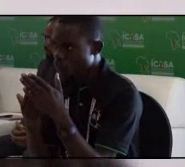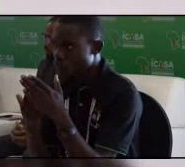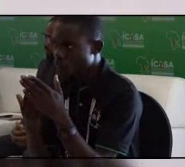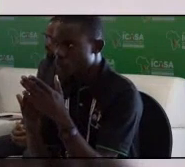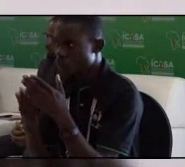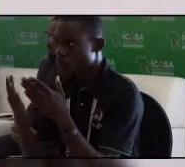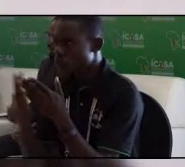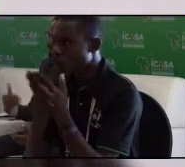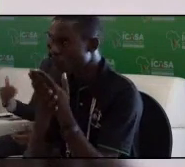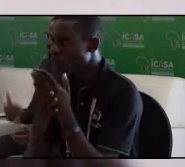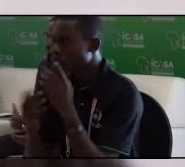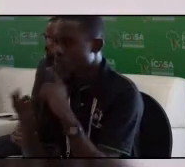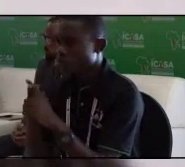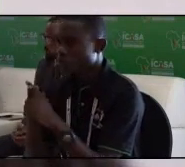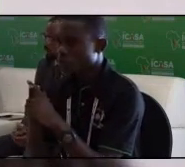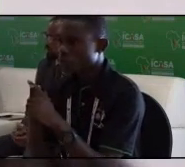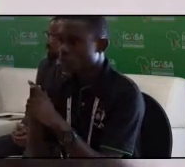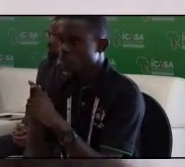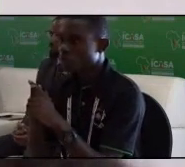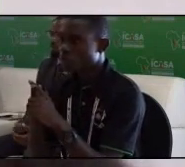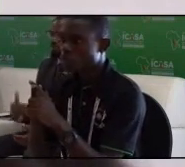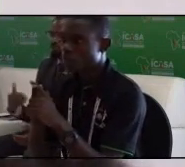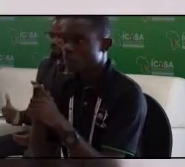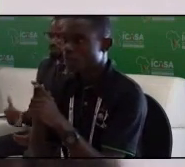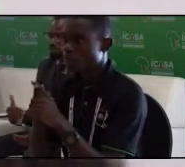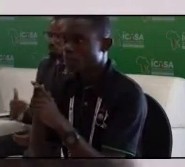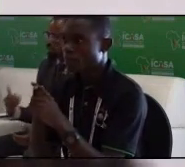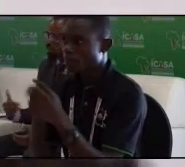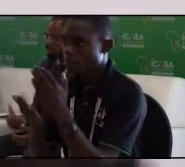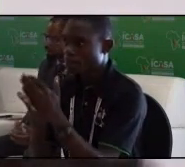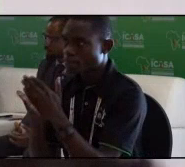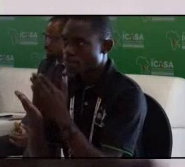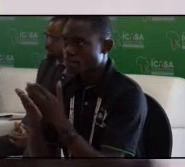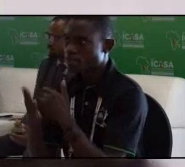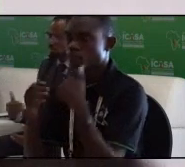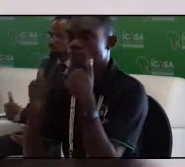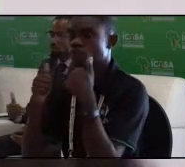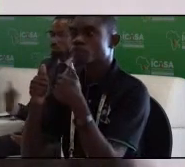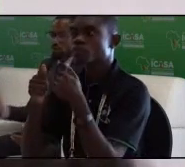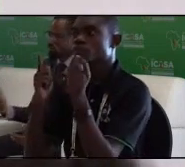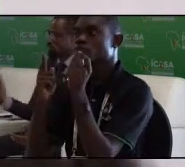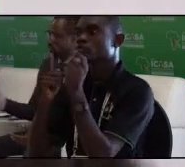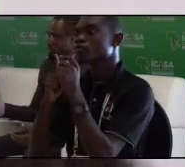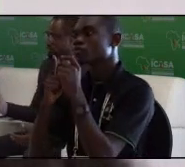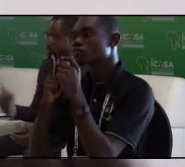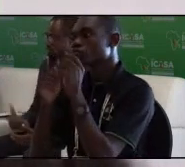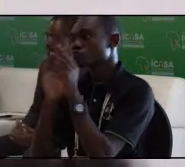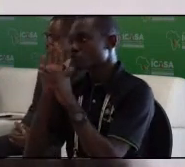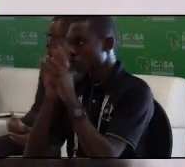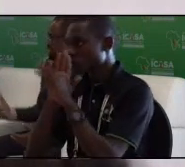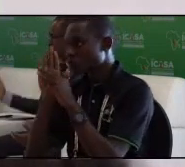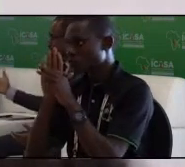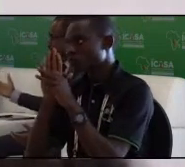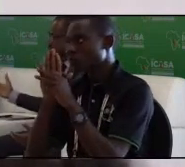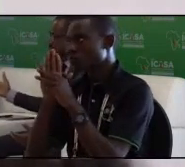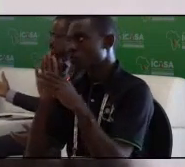right commodities come in and these products have the appropriate quality tests in accordance with the policy. So policy